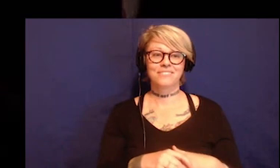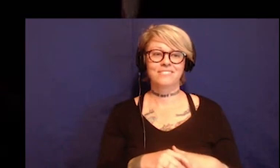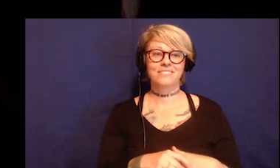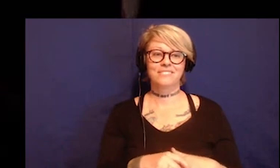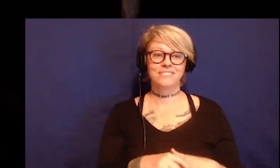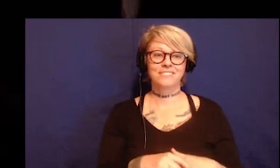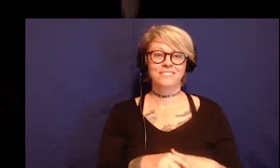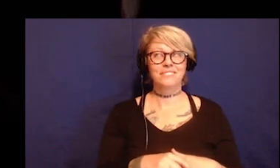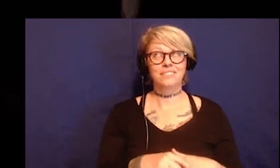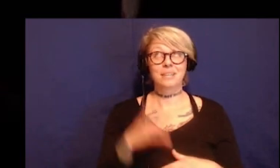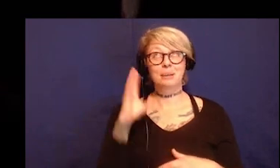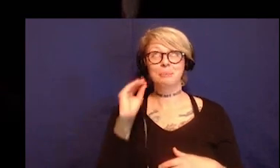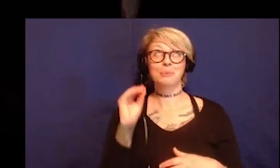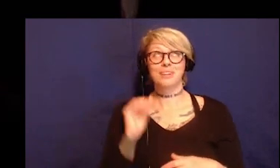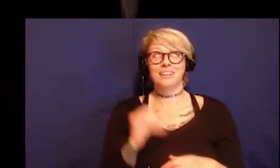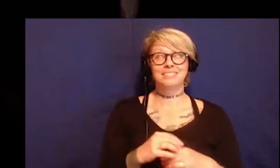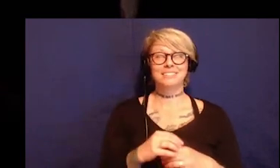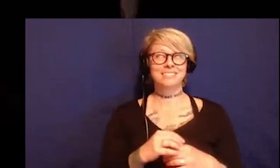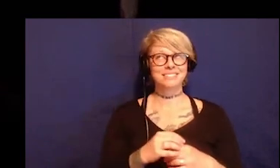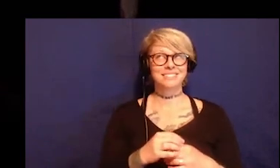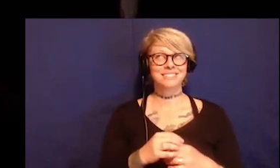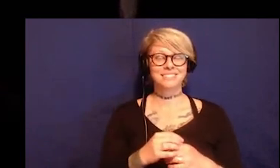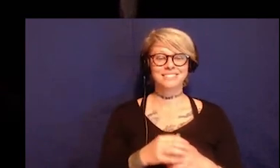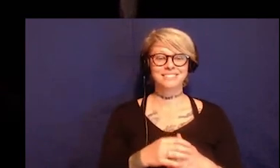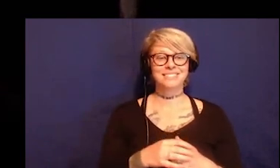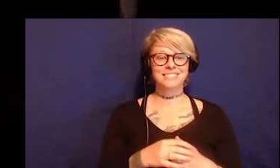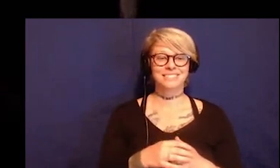Ah, boys will be boys.